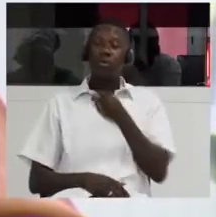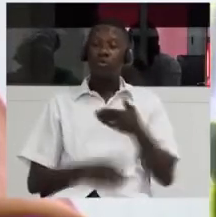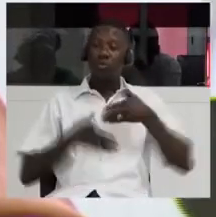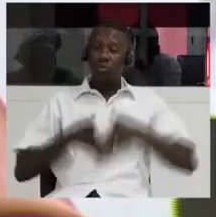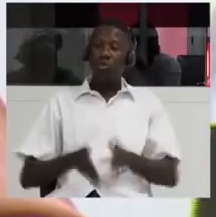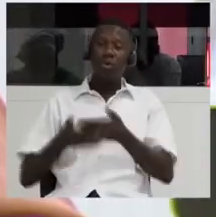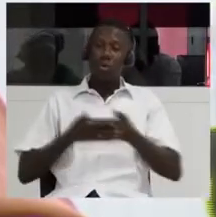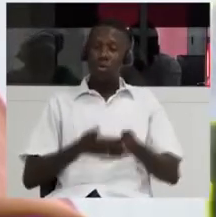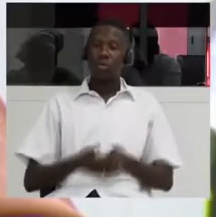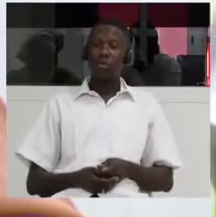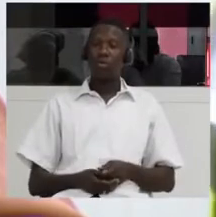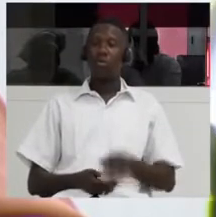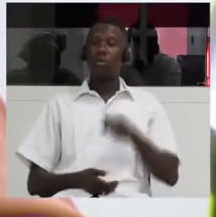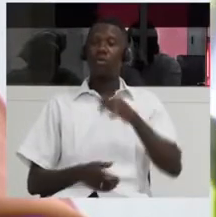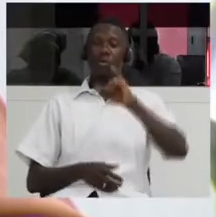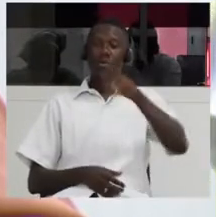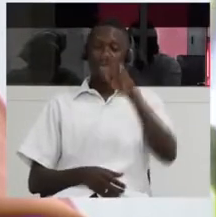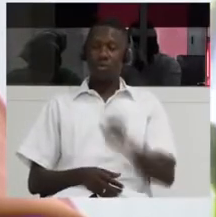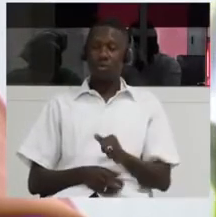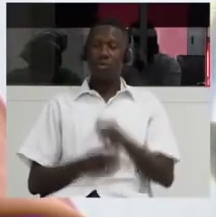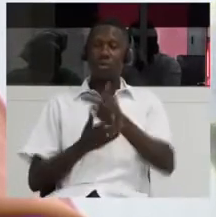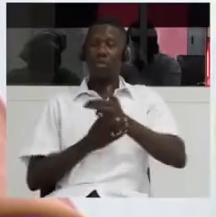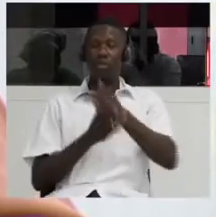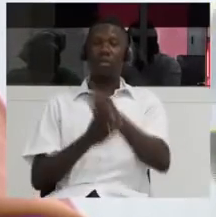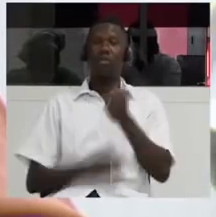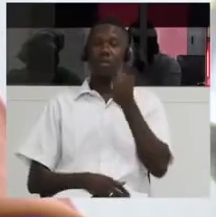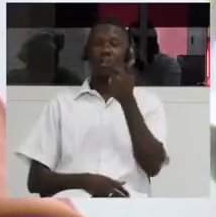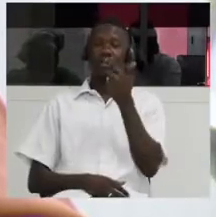June 1973. Whereabout? I was born in Bakau.